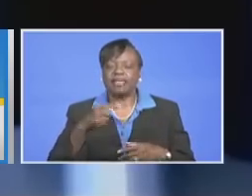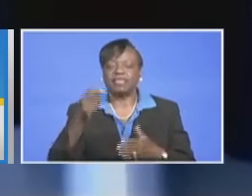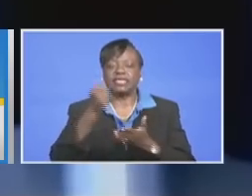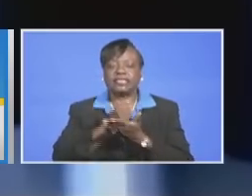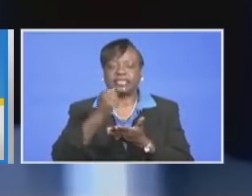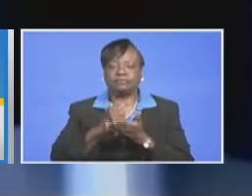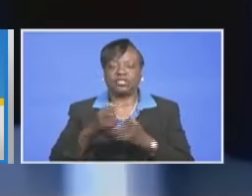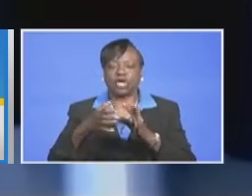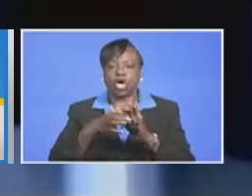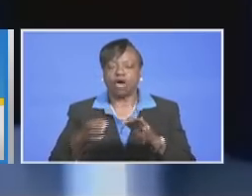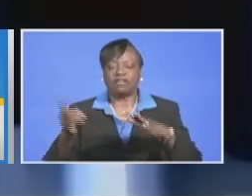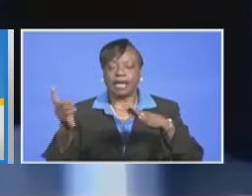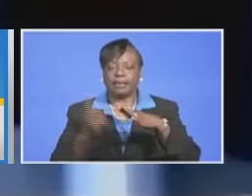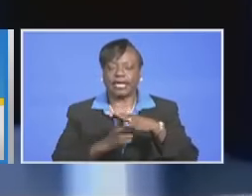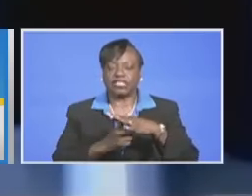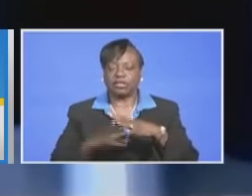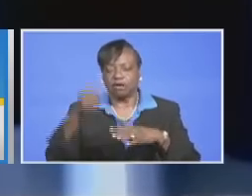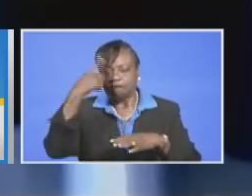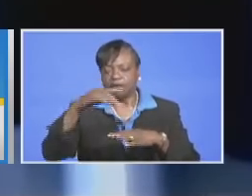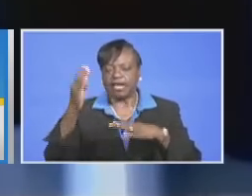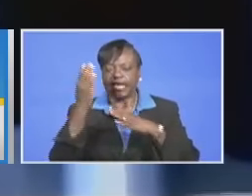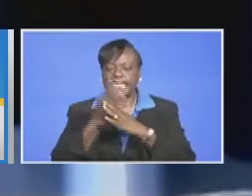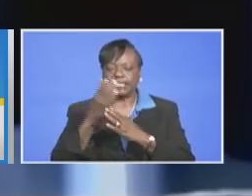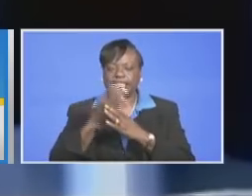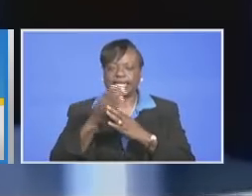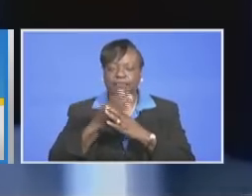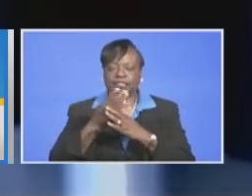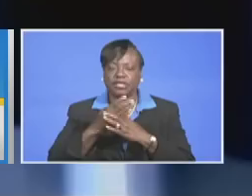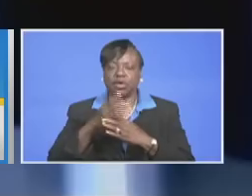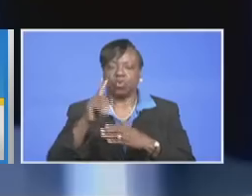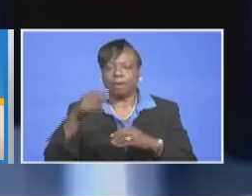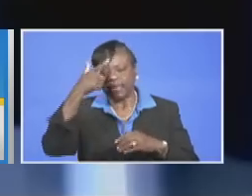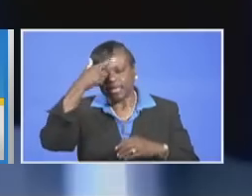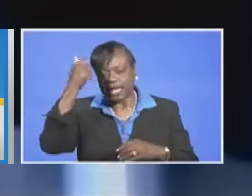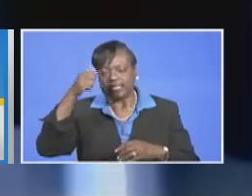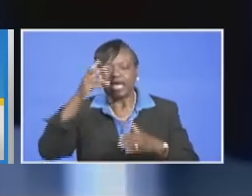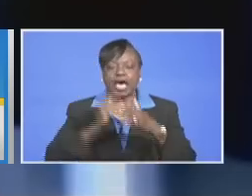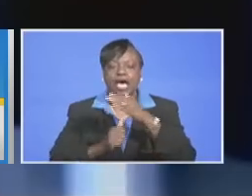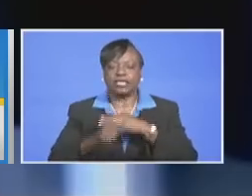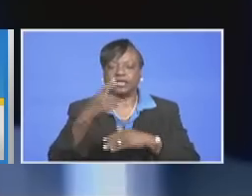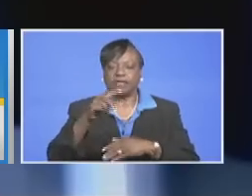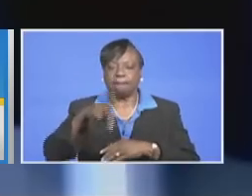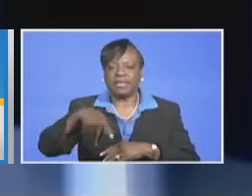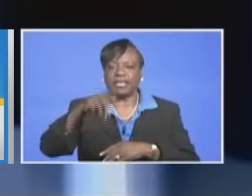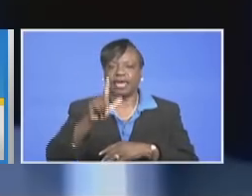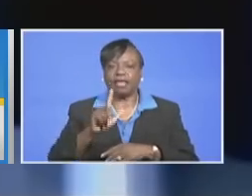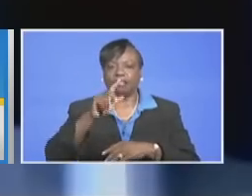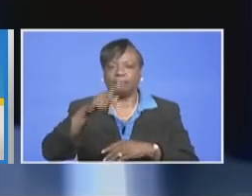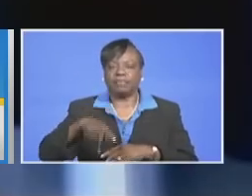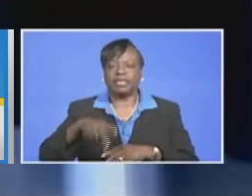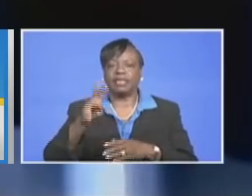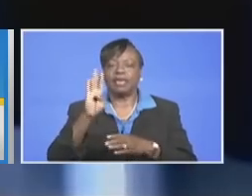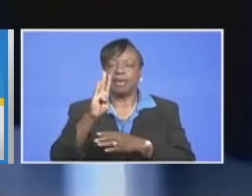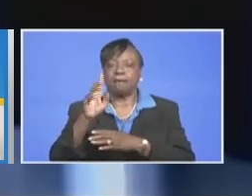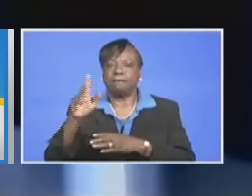application for an interception warrant because under the PLP bill, any